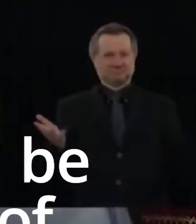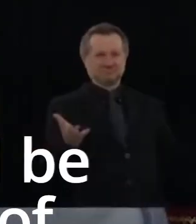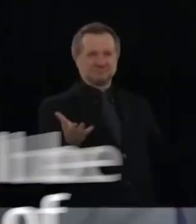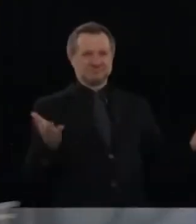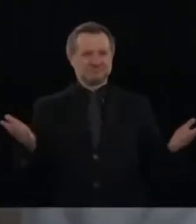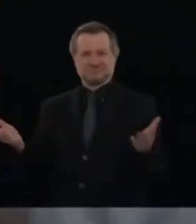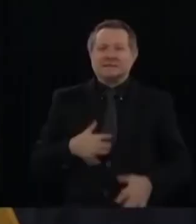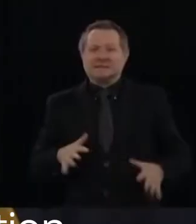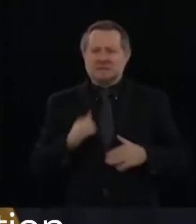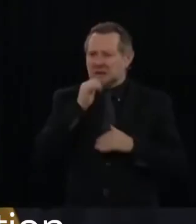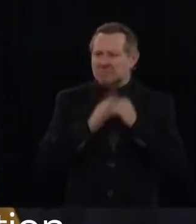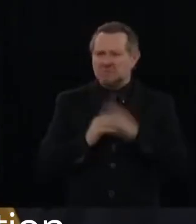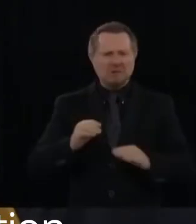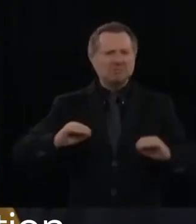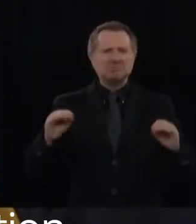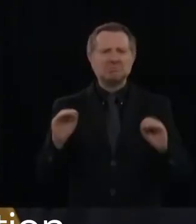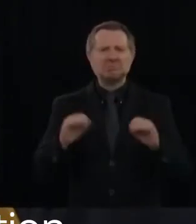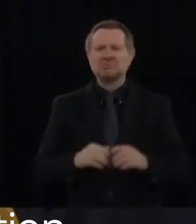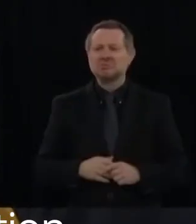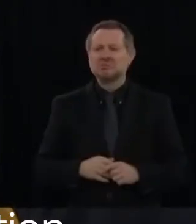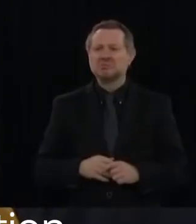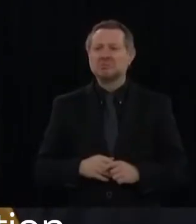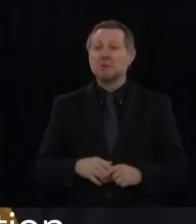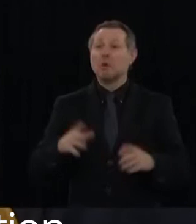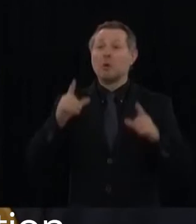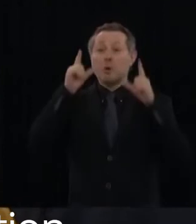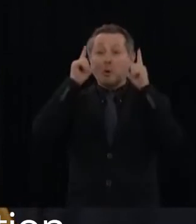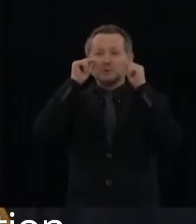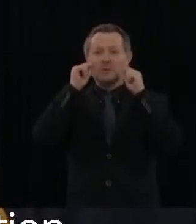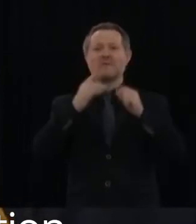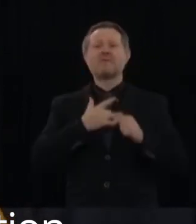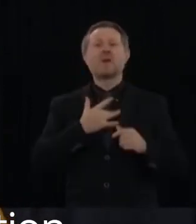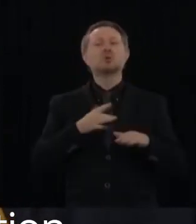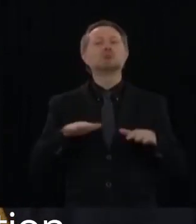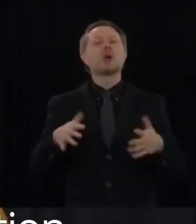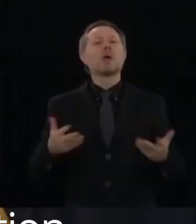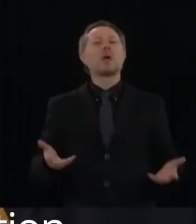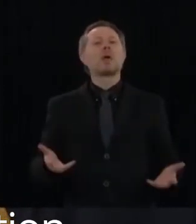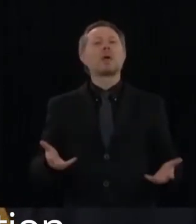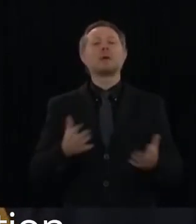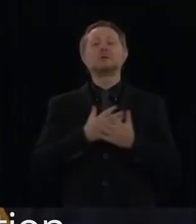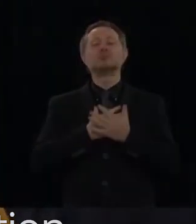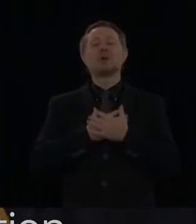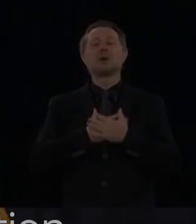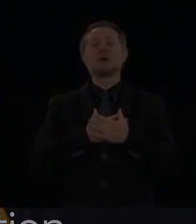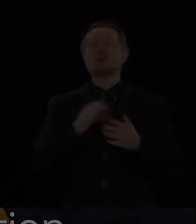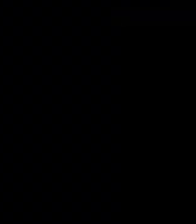That's it. Told you. Closing my eyes was a moment of relaxation. There is no reason why you should not get the test.